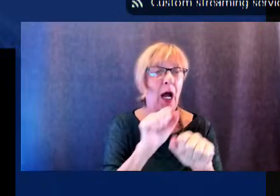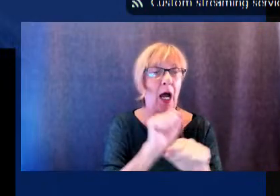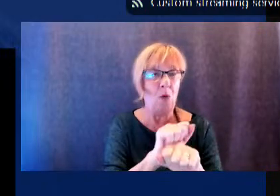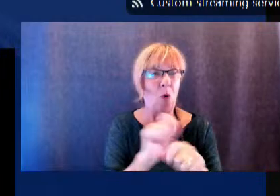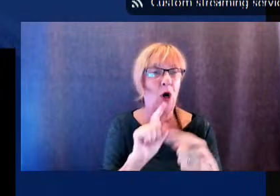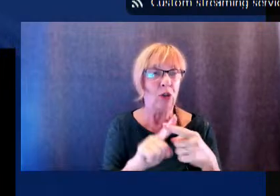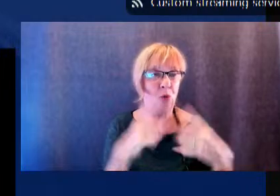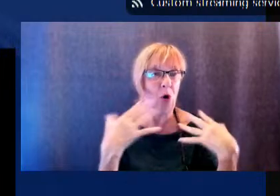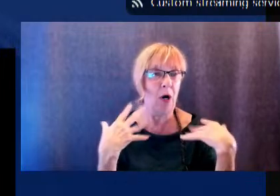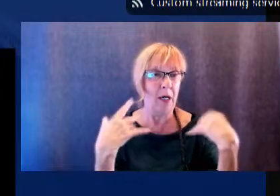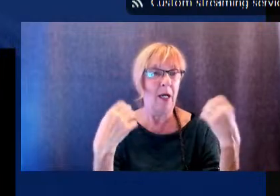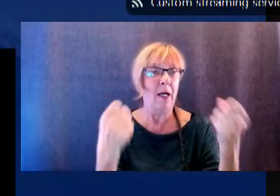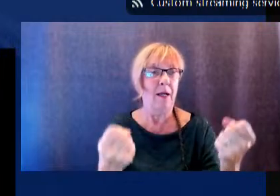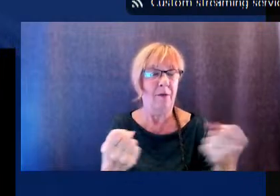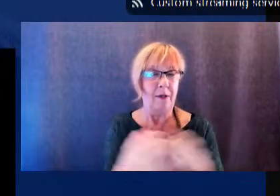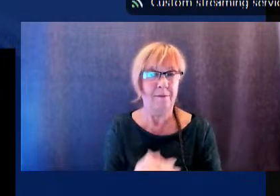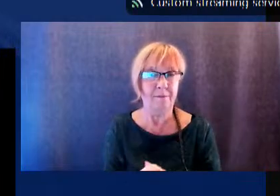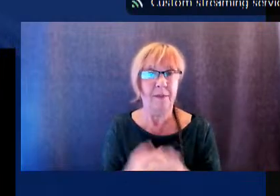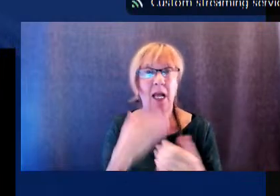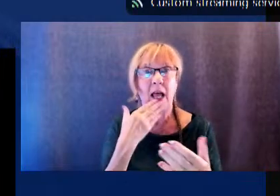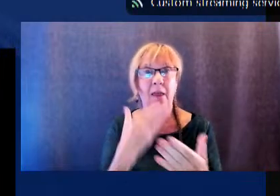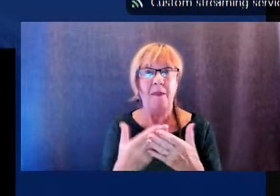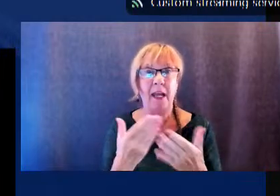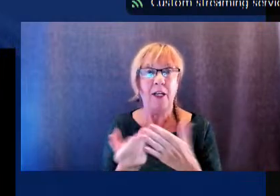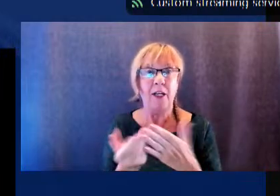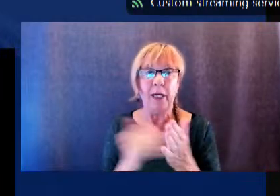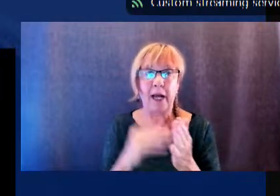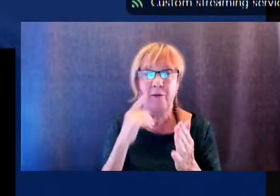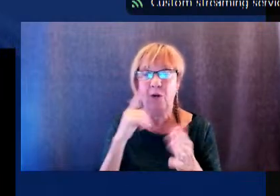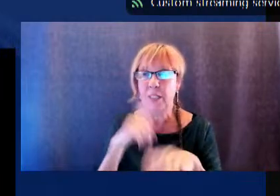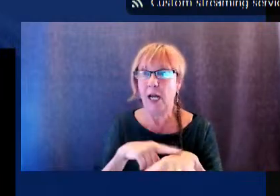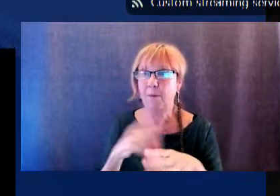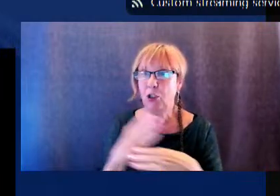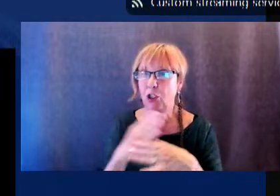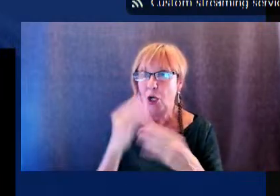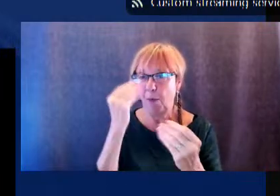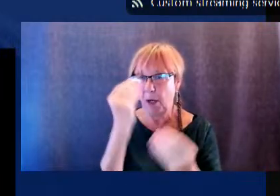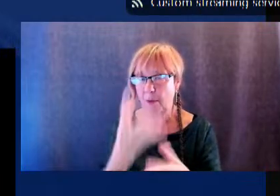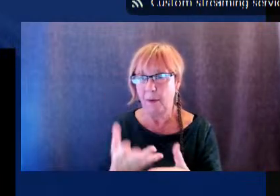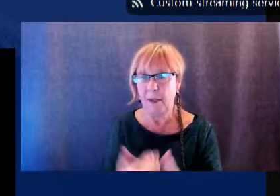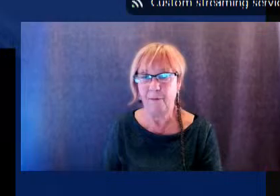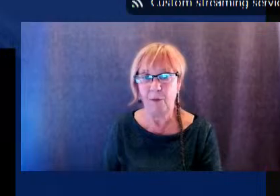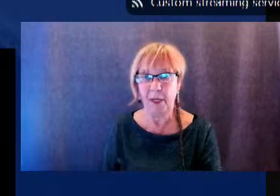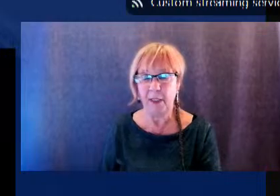thank you again for this time to share about these resources with you.